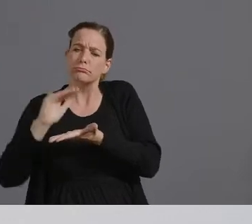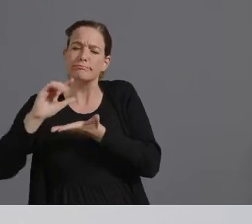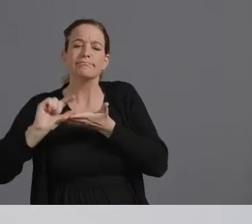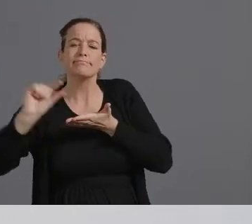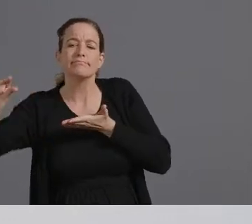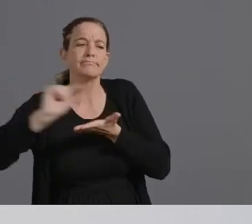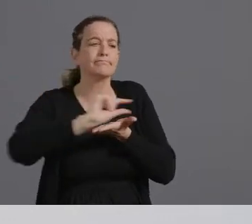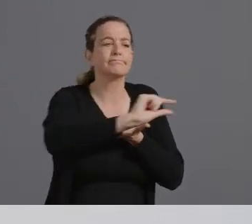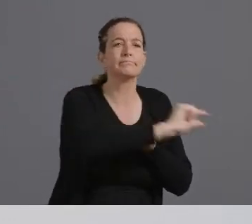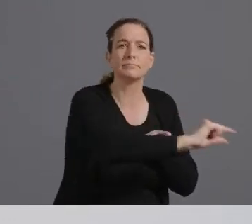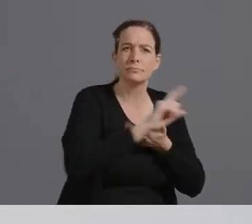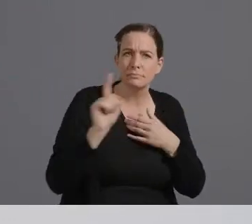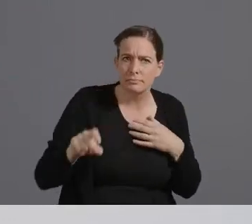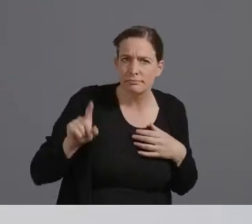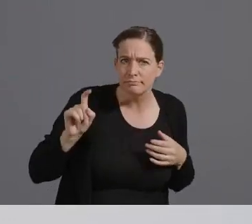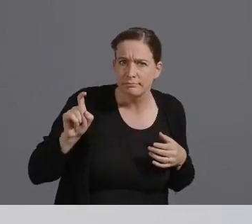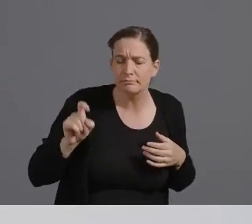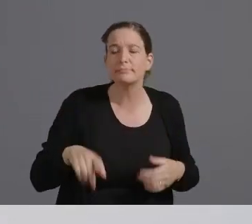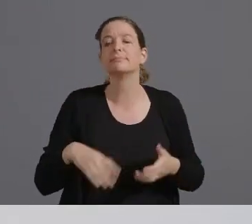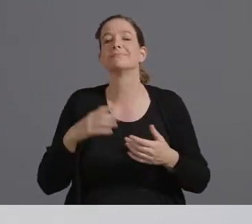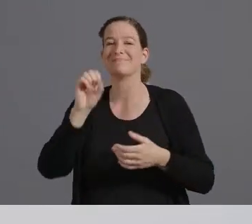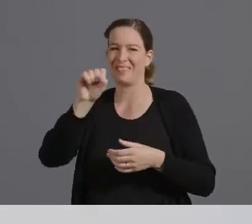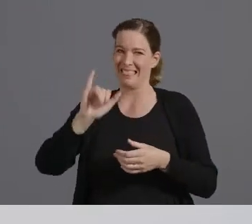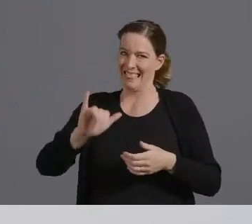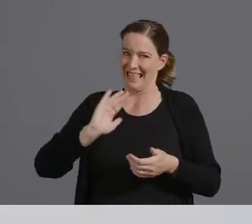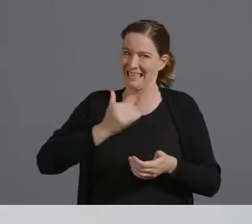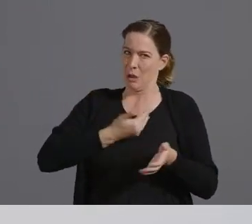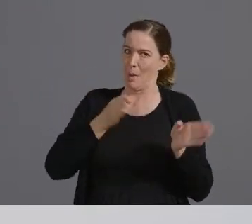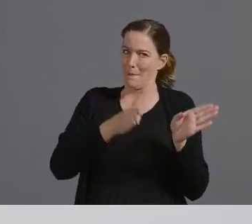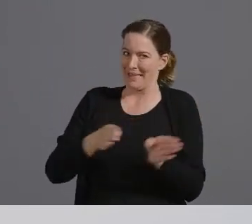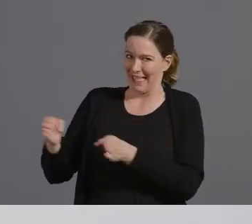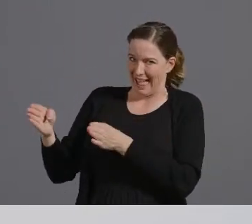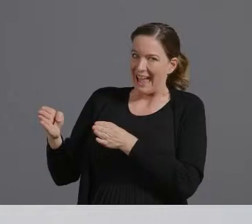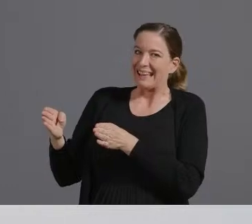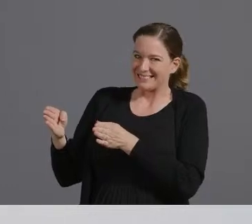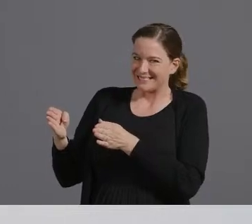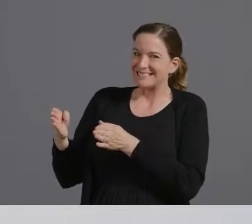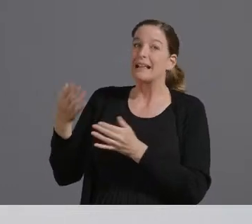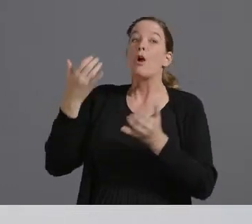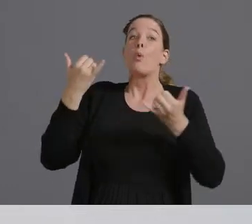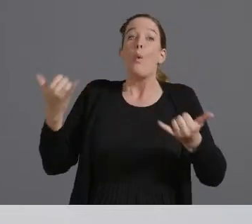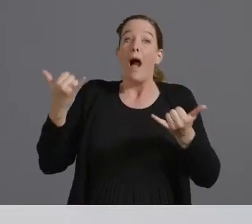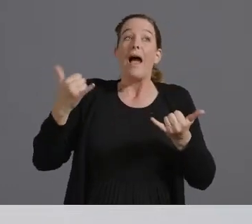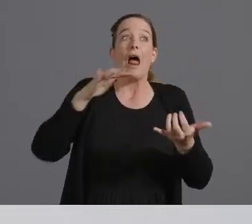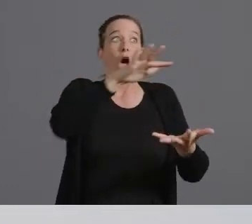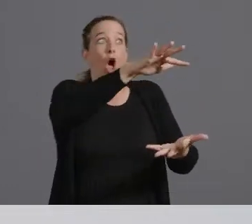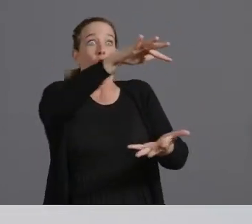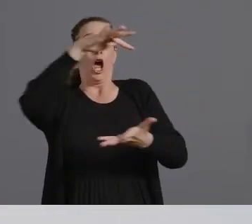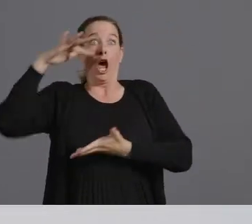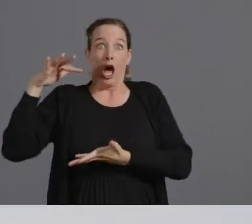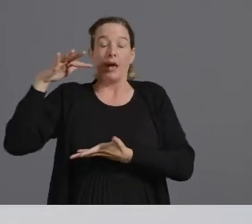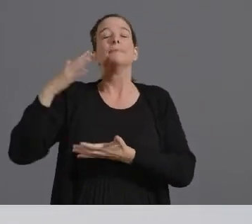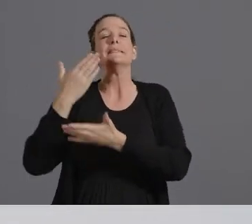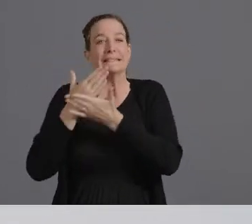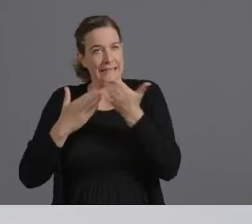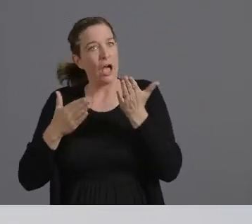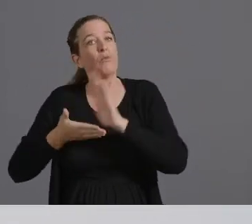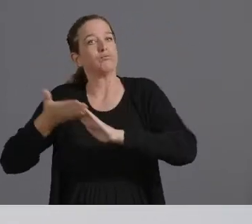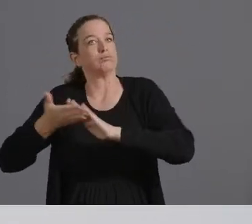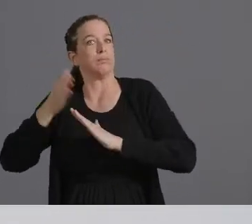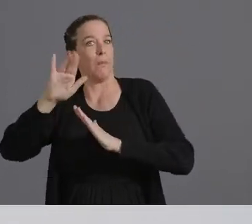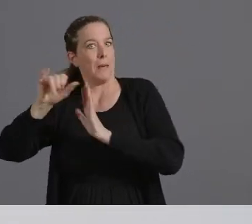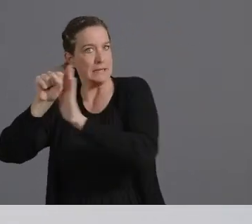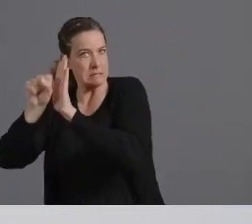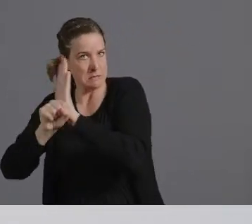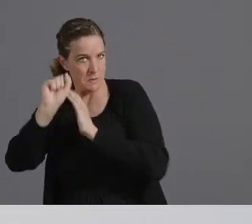stringent storage requirements, at the mass vaccination sites. Some of those are state run, but some of those are county run. So while it looks